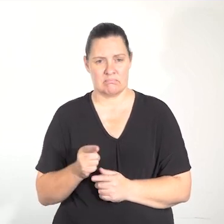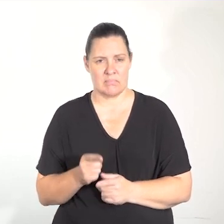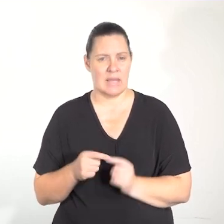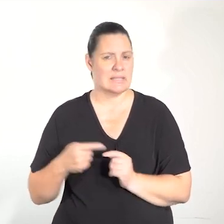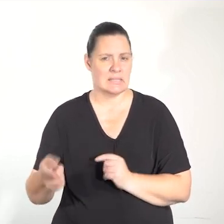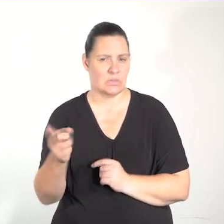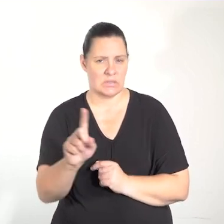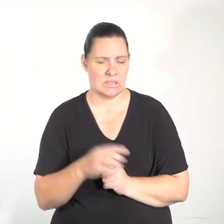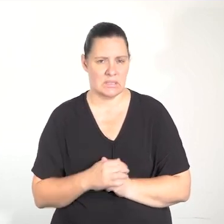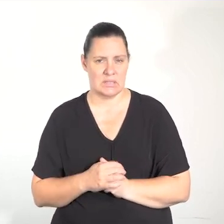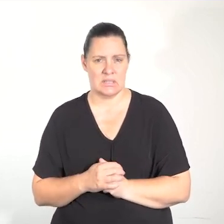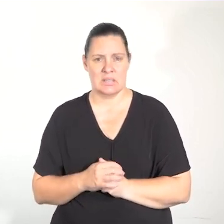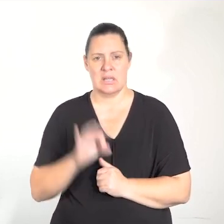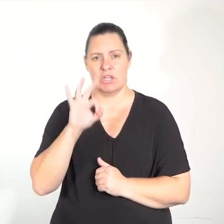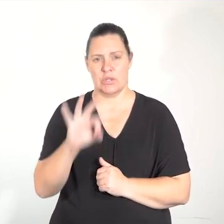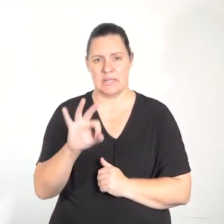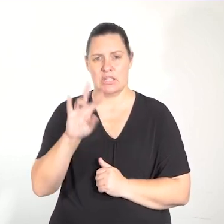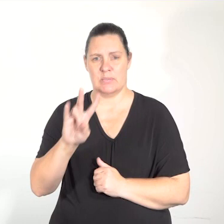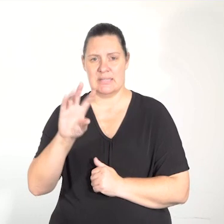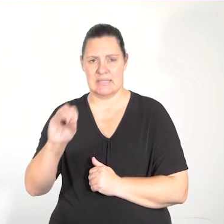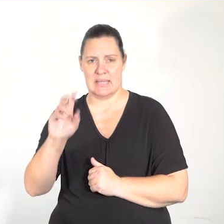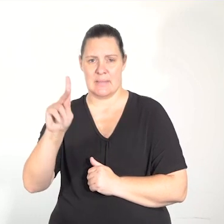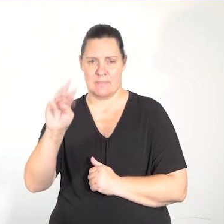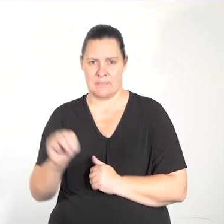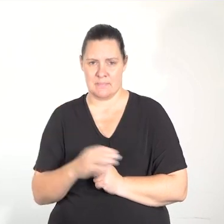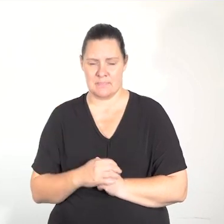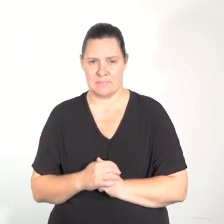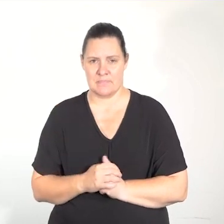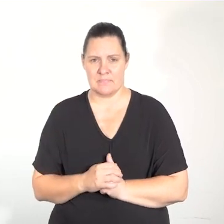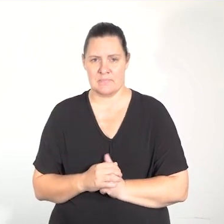What is our distance? 320 kilometers.